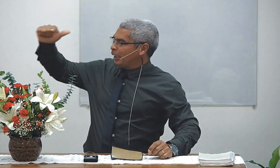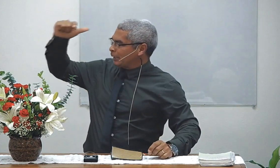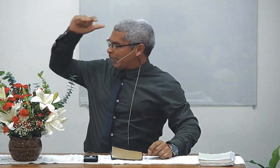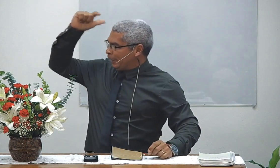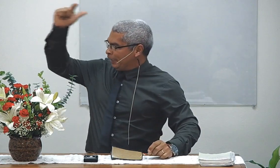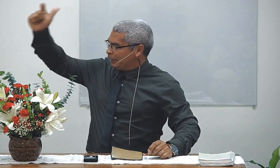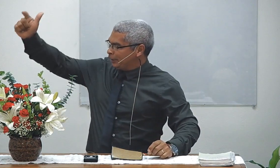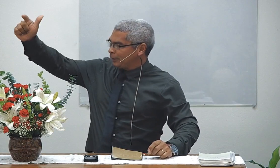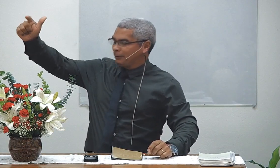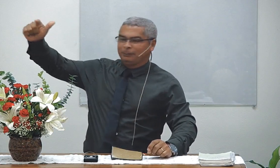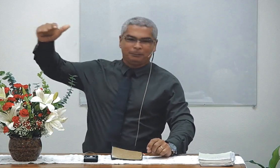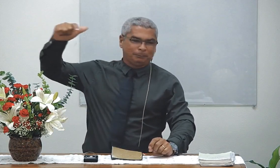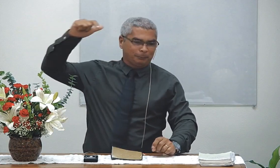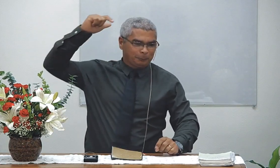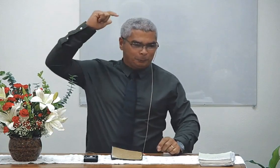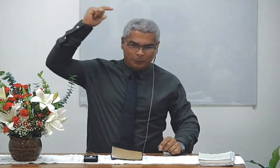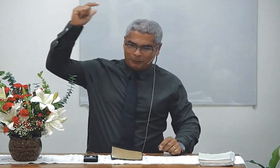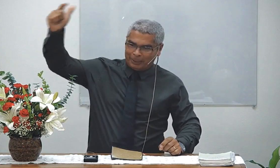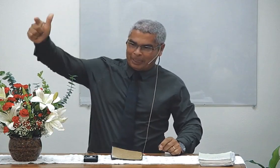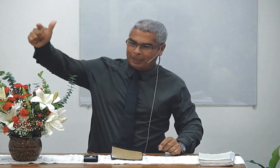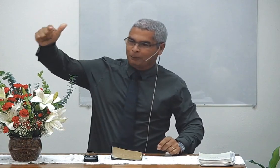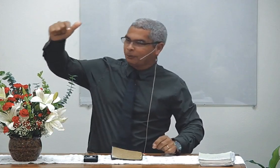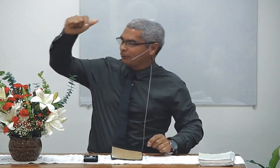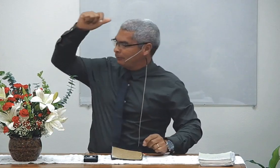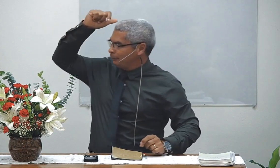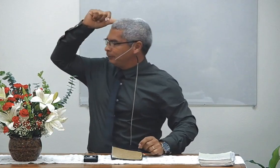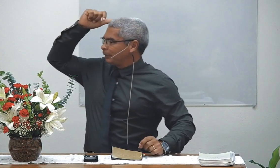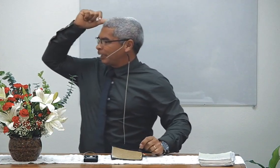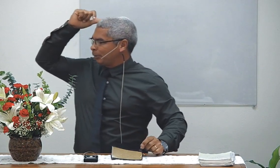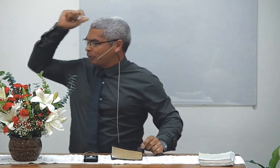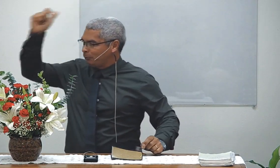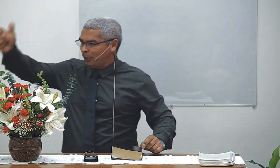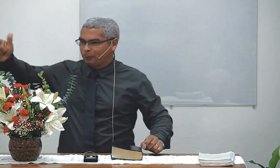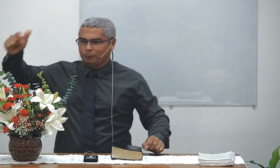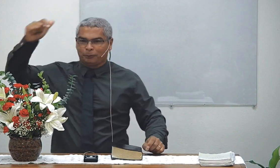said, go to the streets